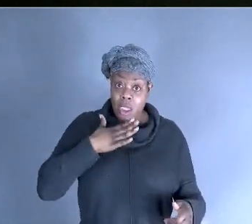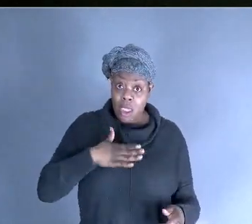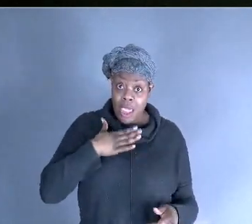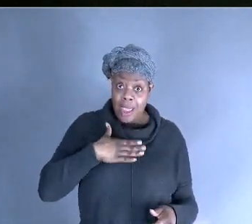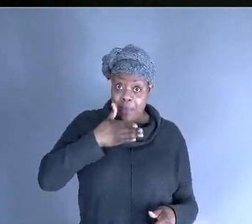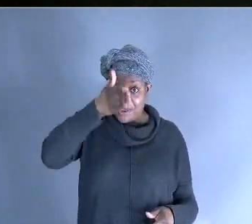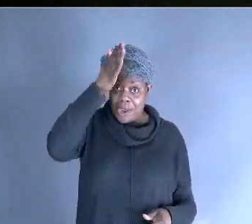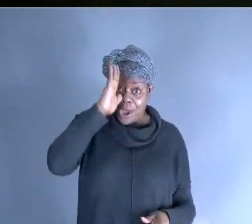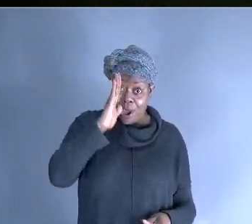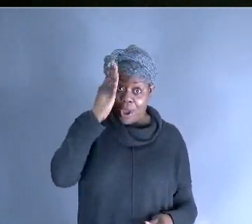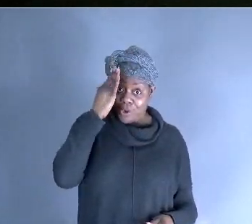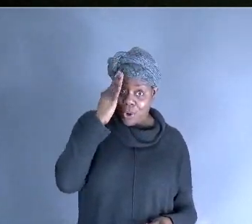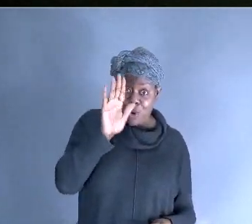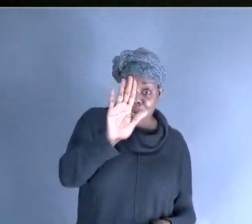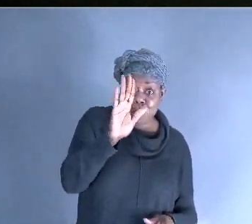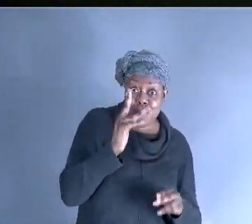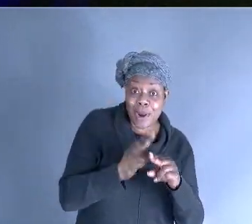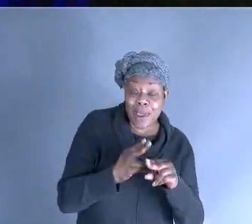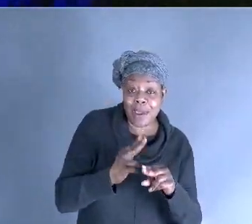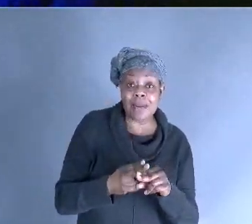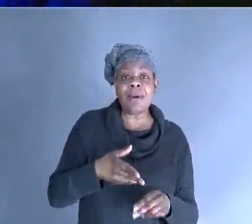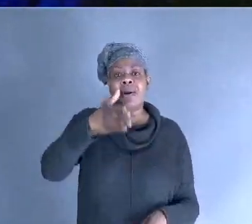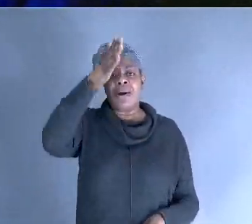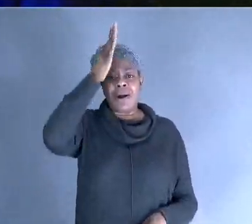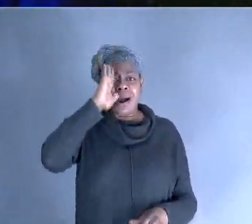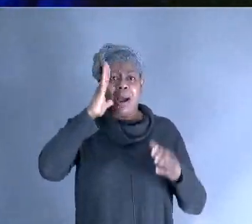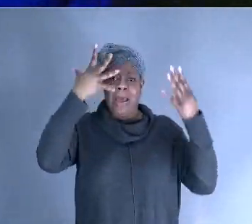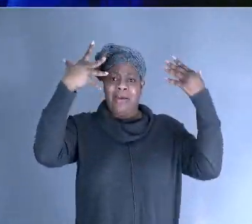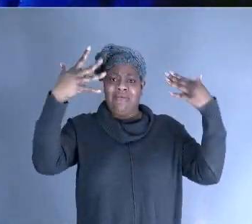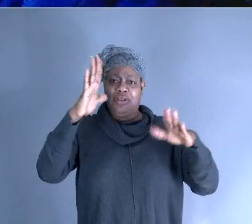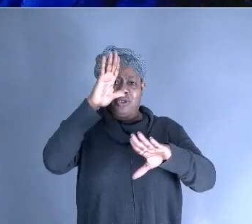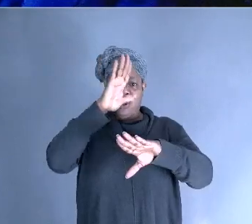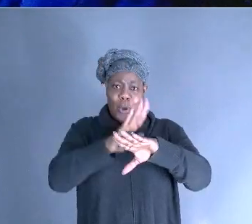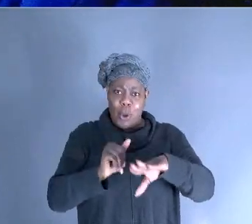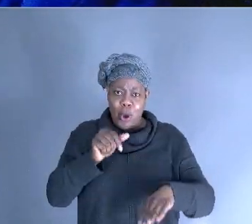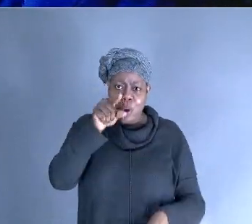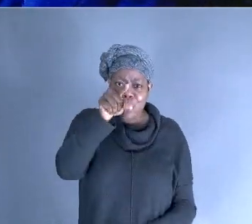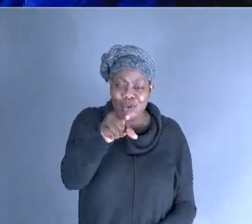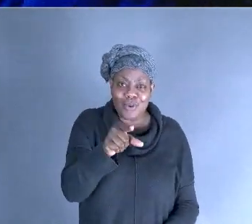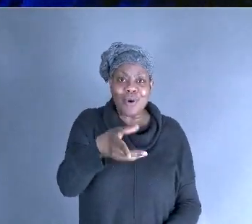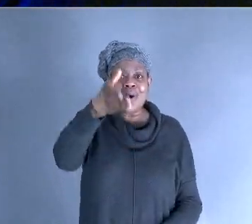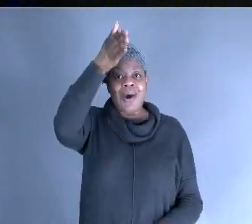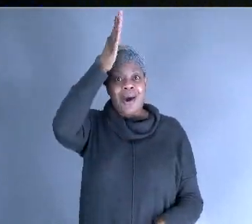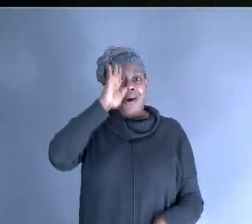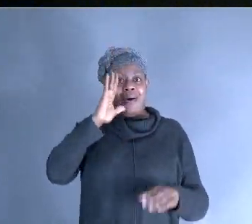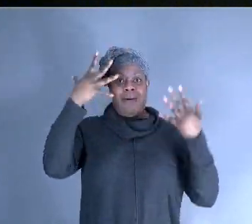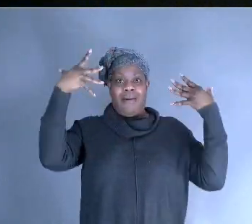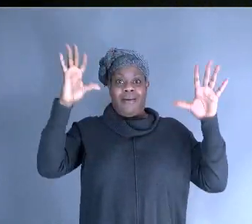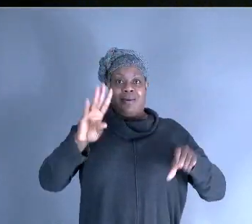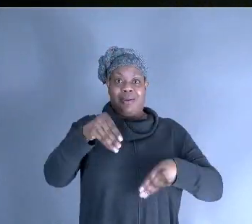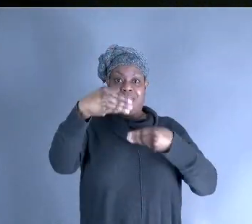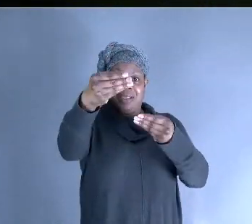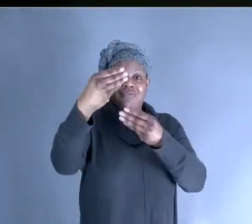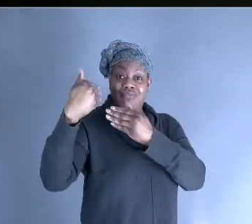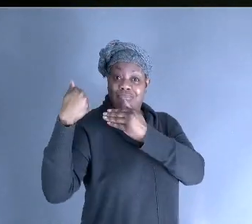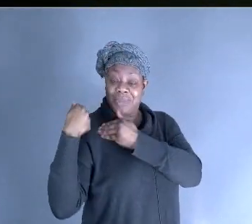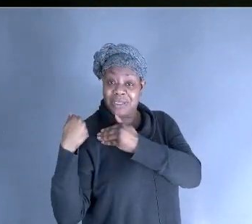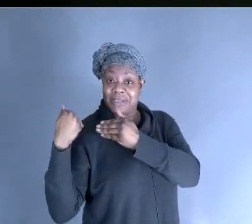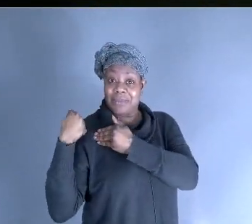God has called you and that he has something for you to do? And it's beyond just